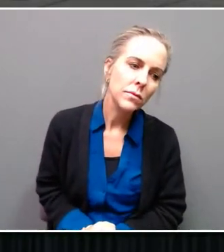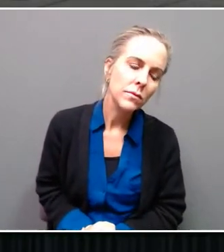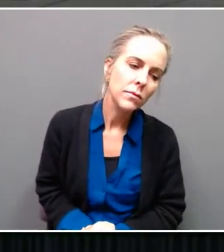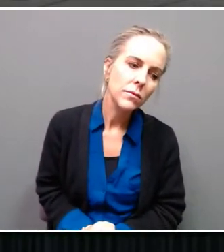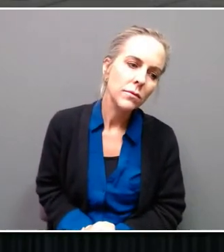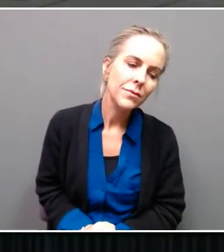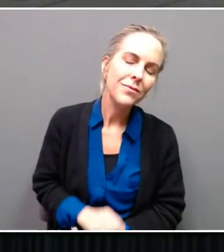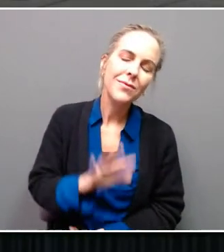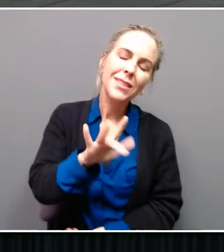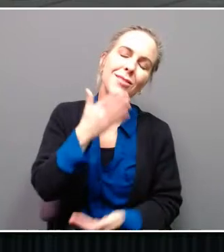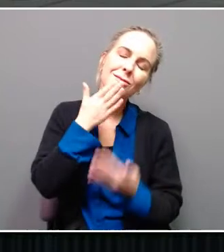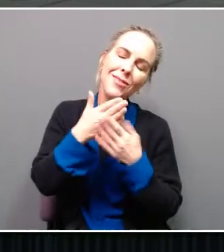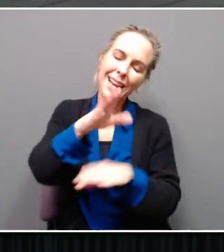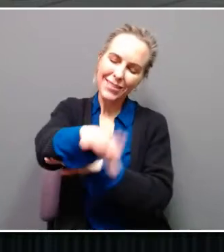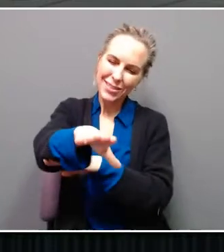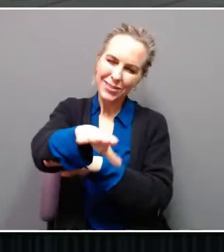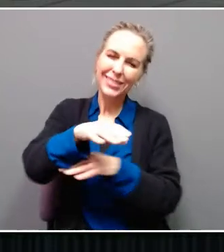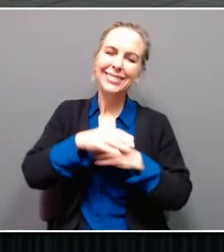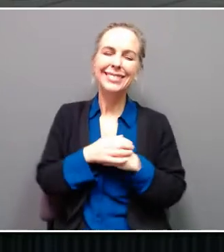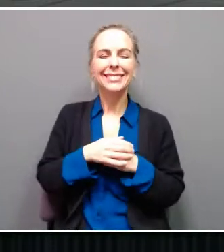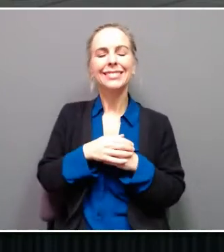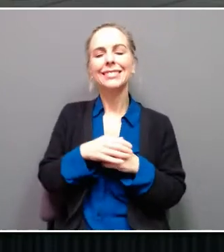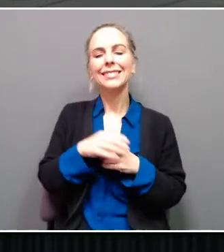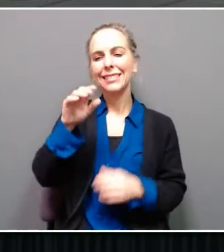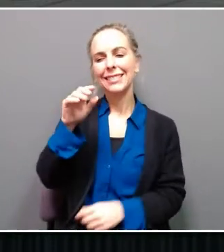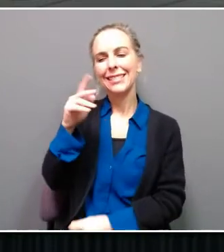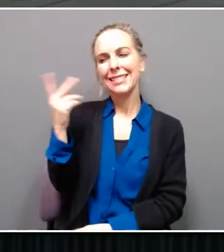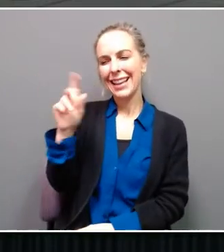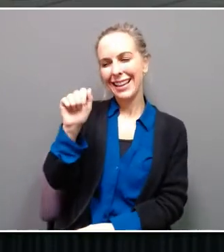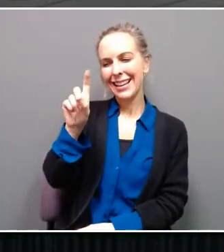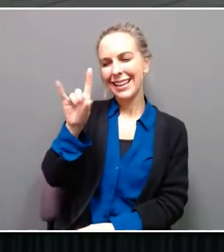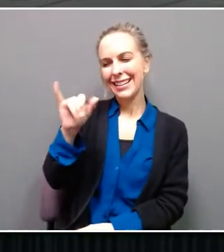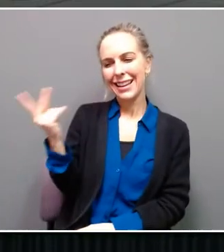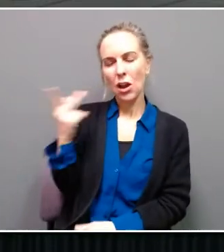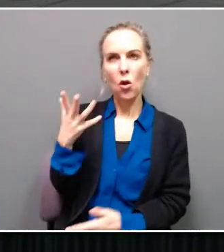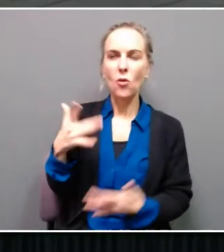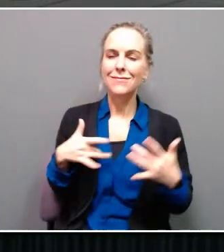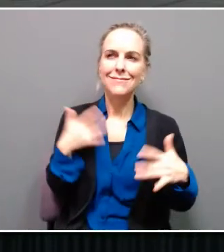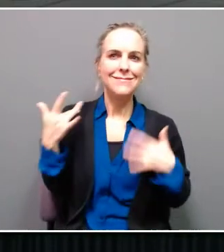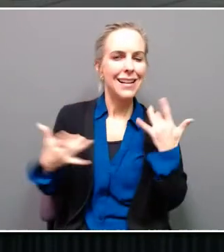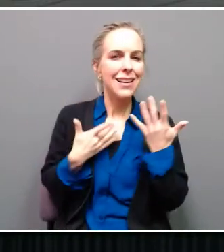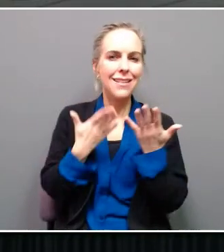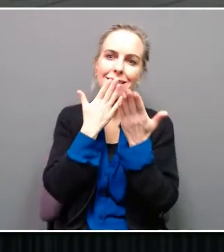Good afternoon. Andy and I are excited and thankful to be preparing